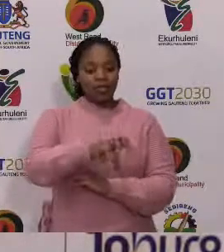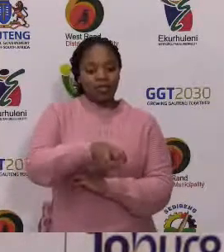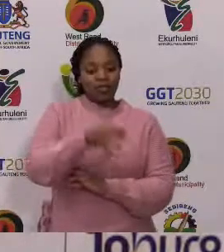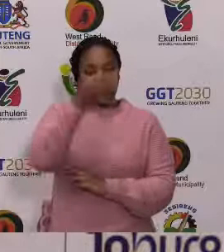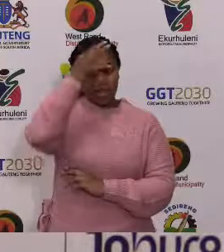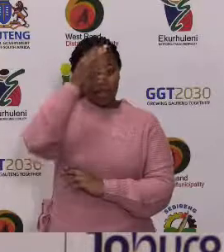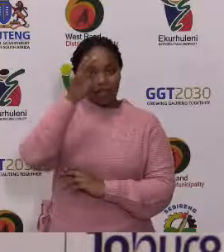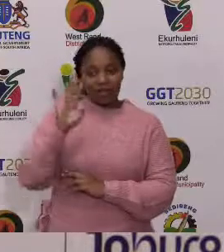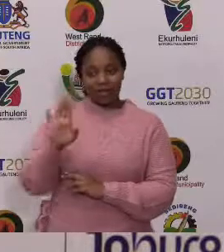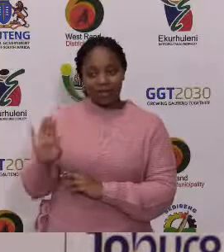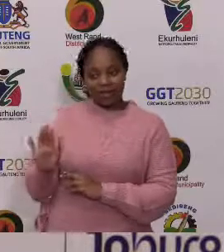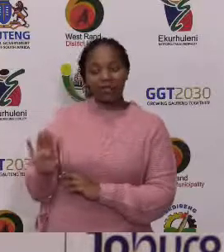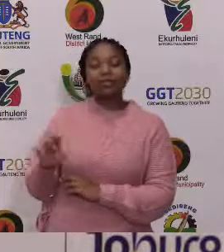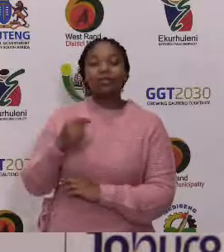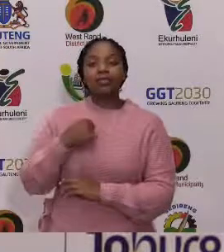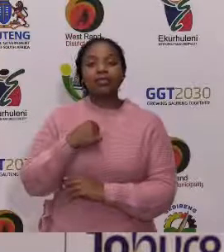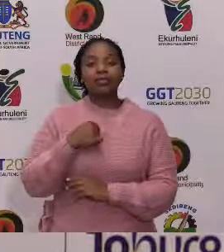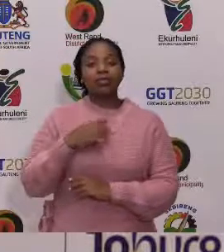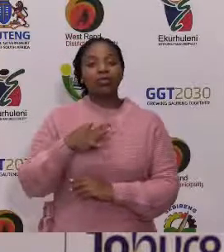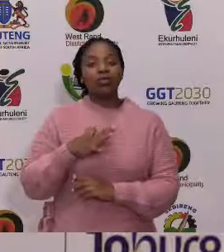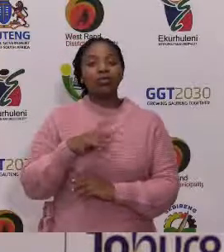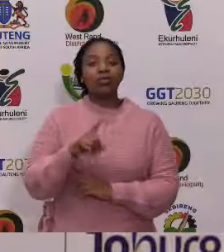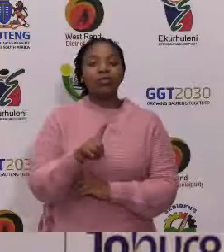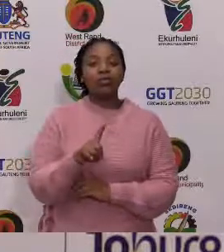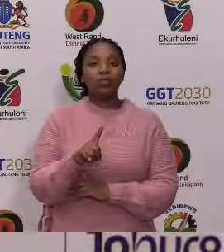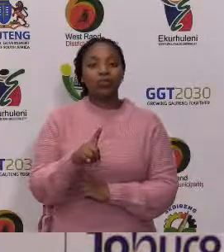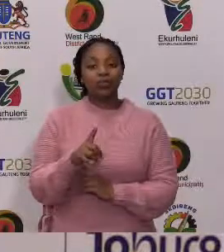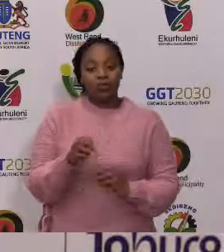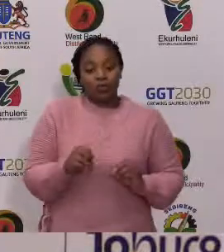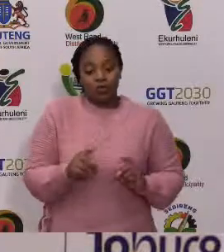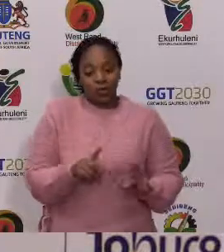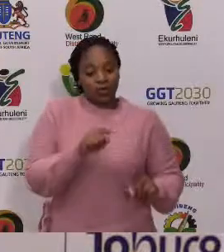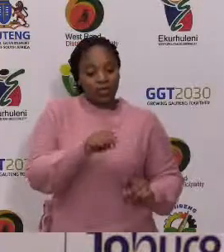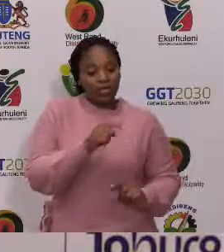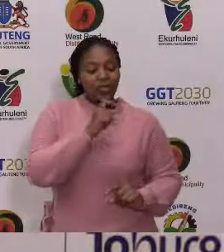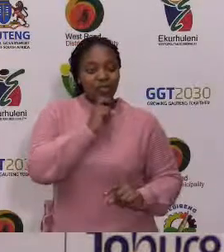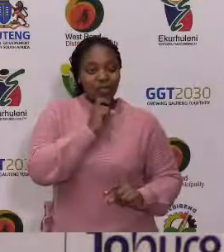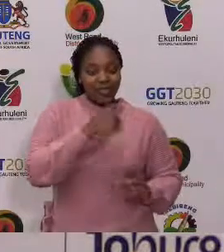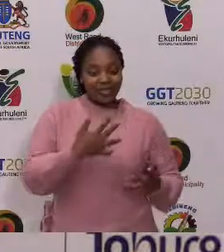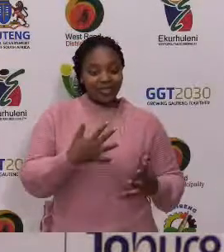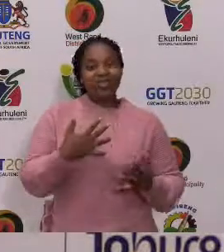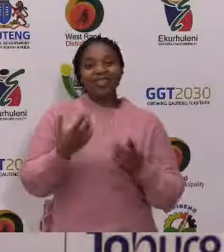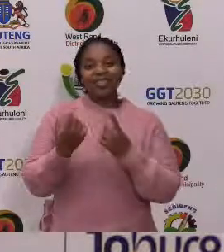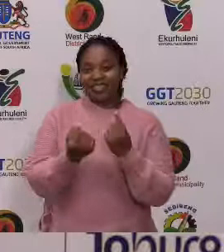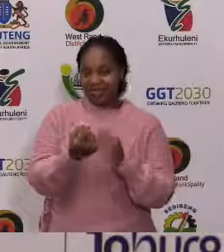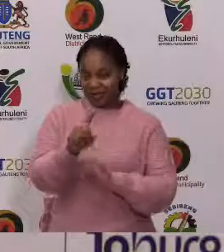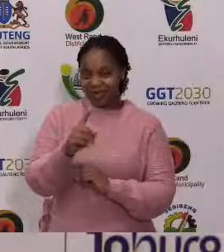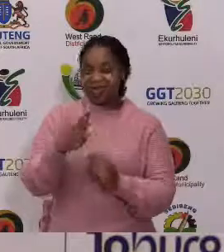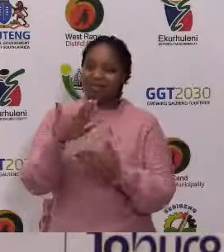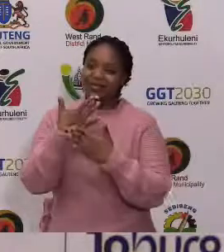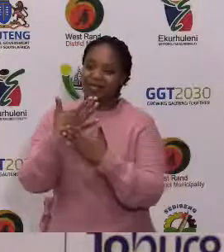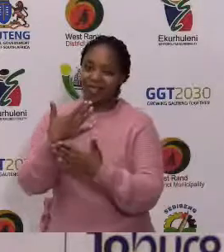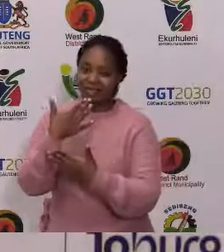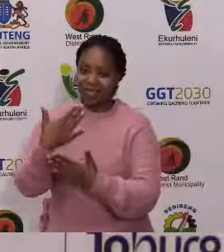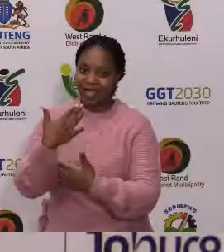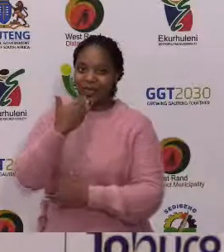I would like to just take an opportunity to thank firstly the team,